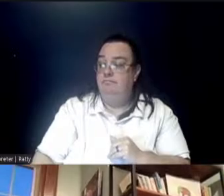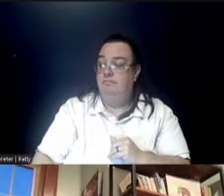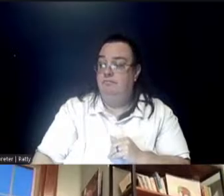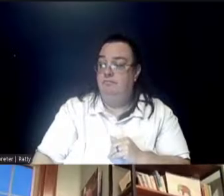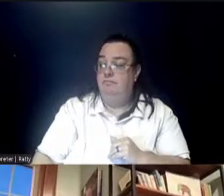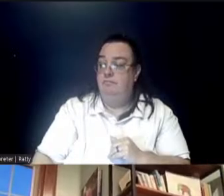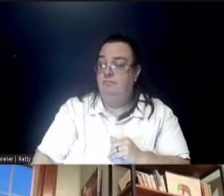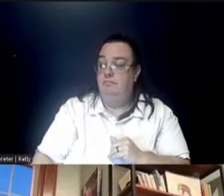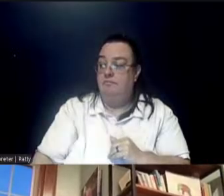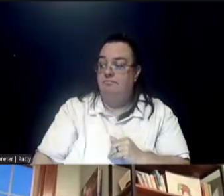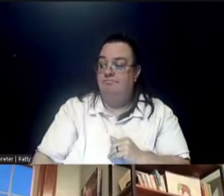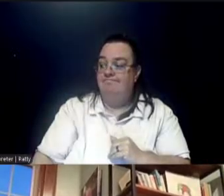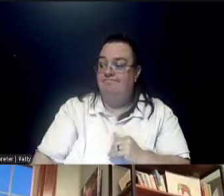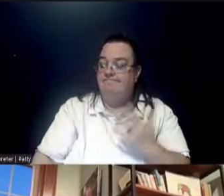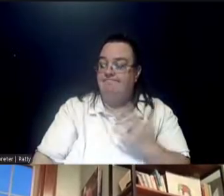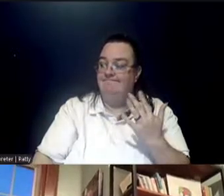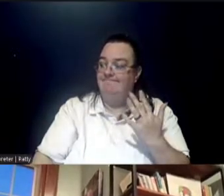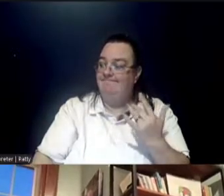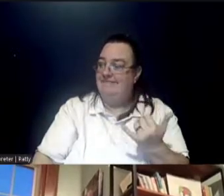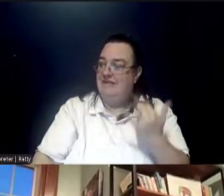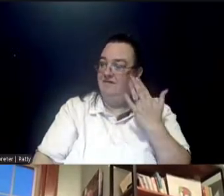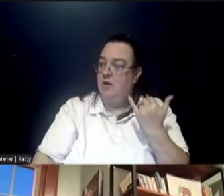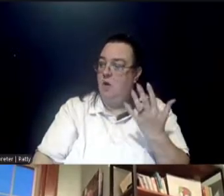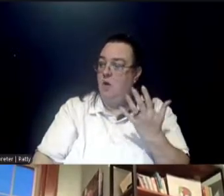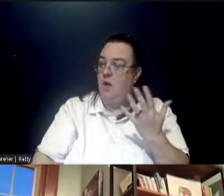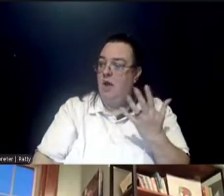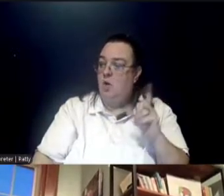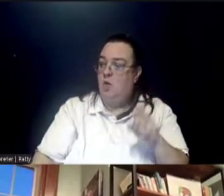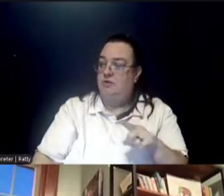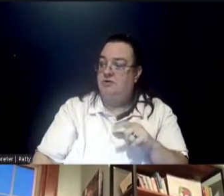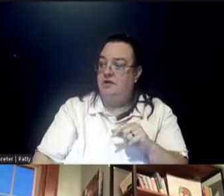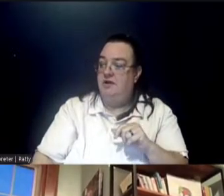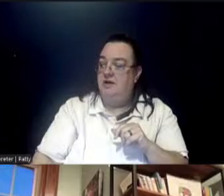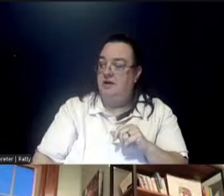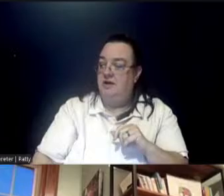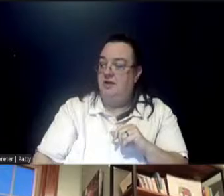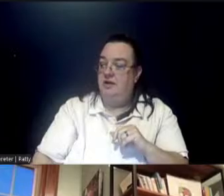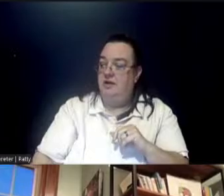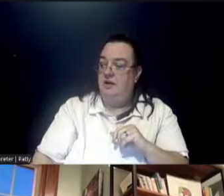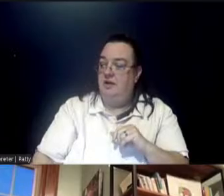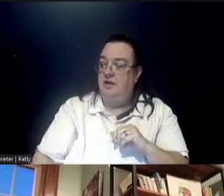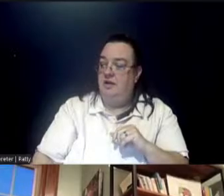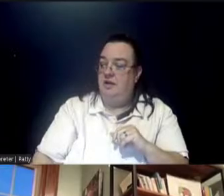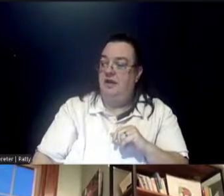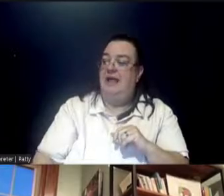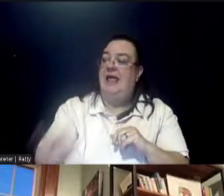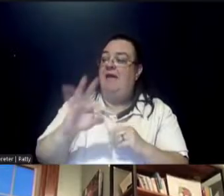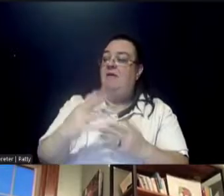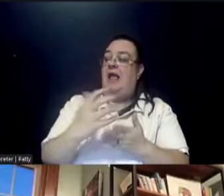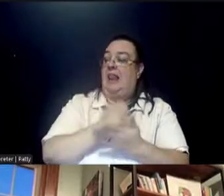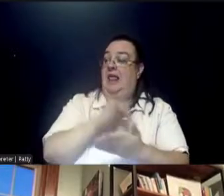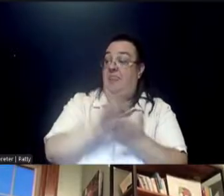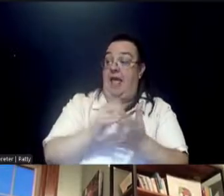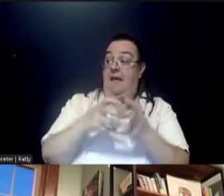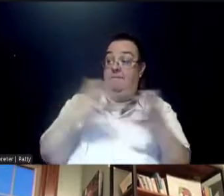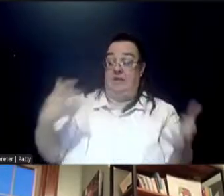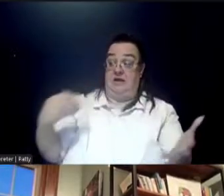now I've forgotten what the question is. If you were to collect that much money, could